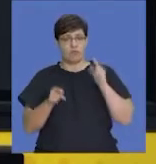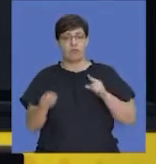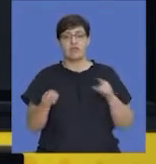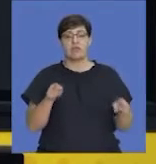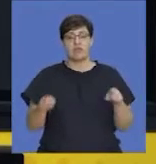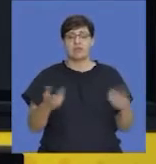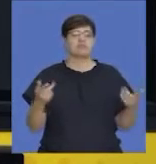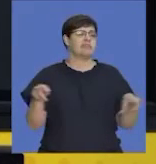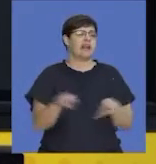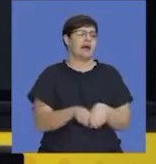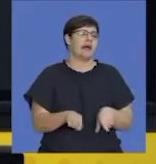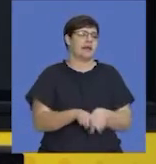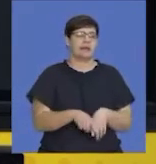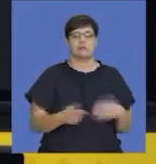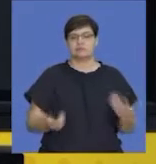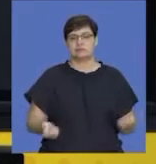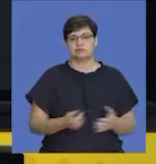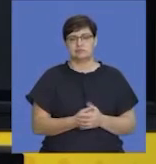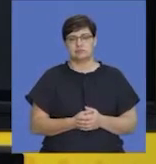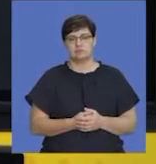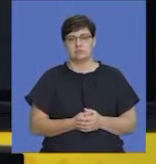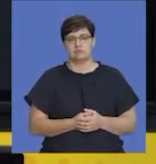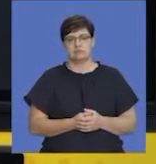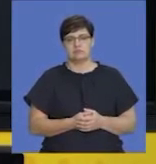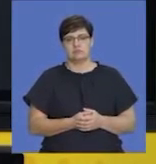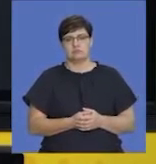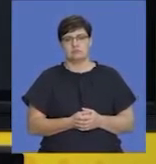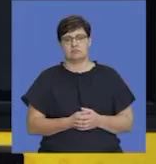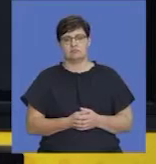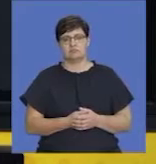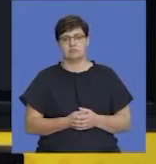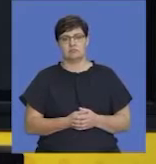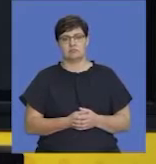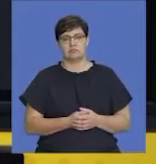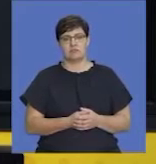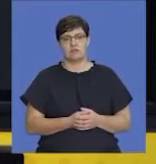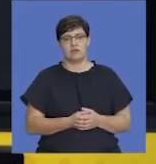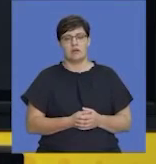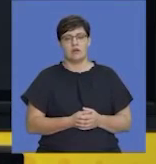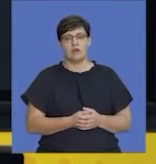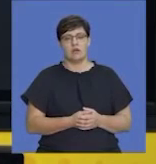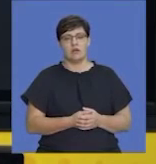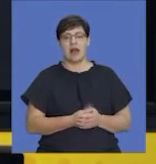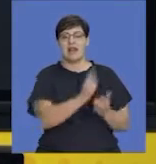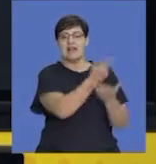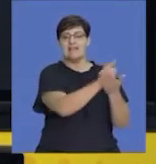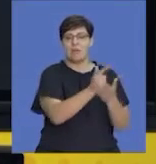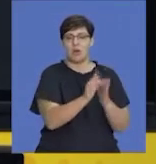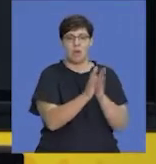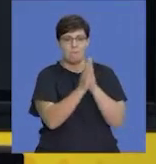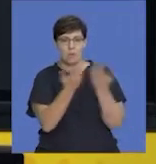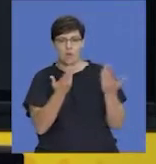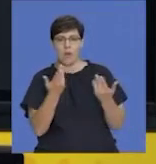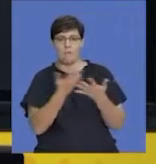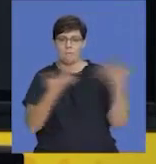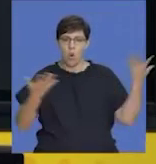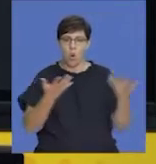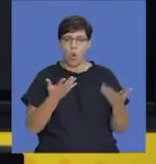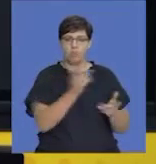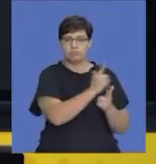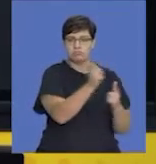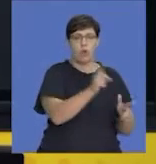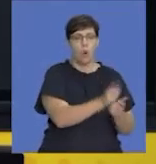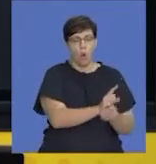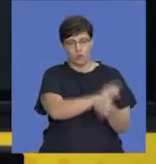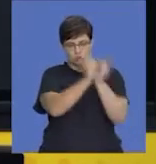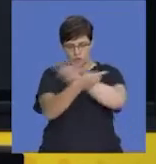like bringing in more books into our library, or having the library go fully